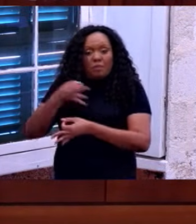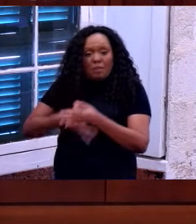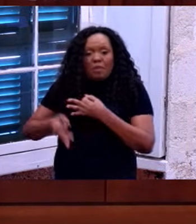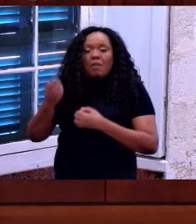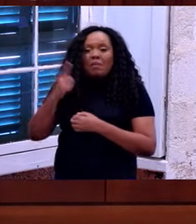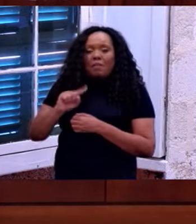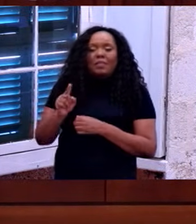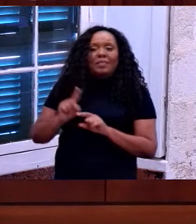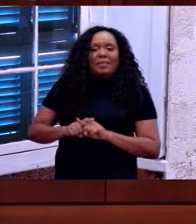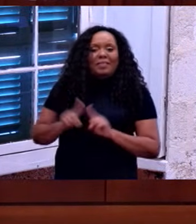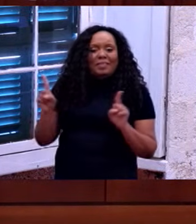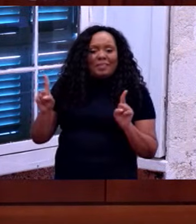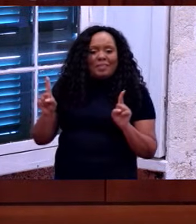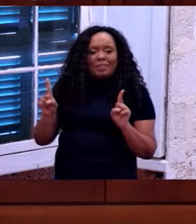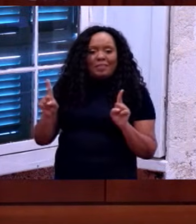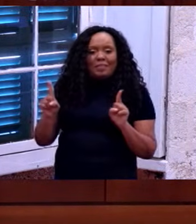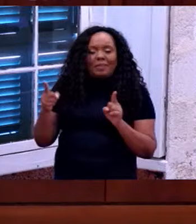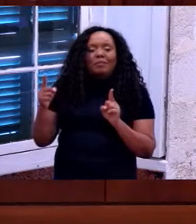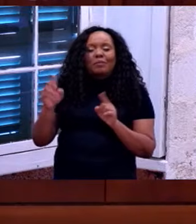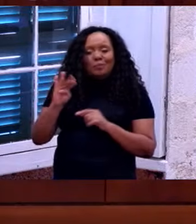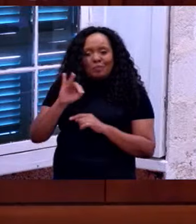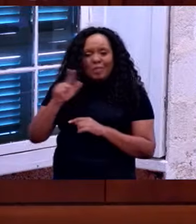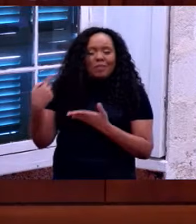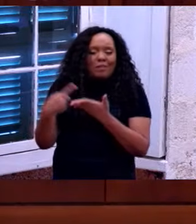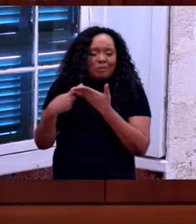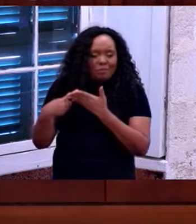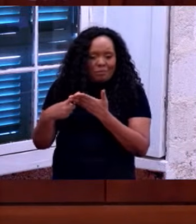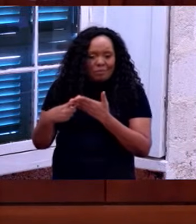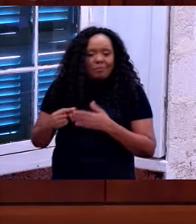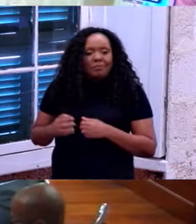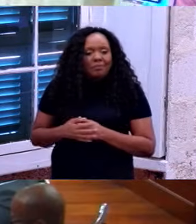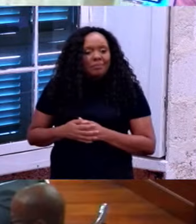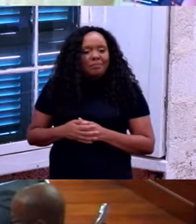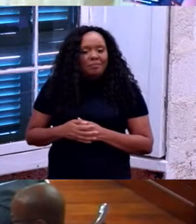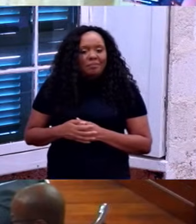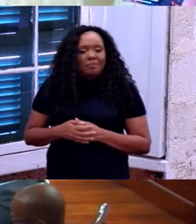into committee for further deliberation on this bill.